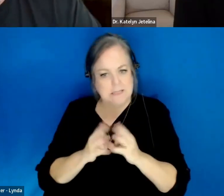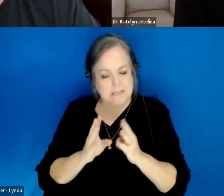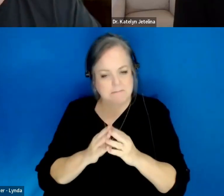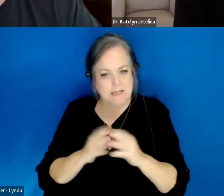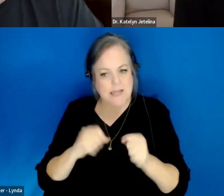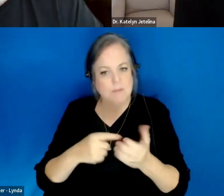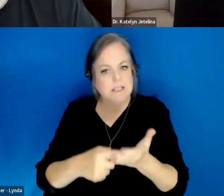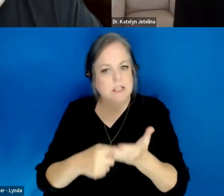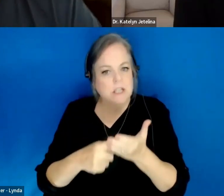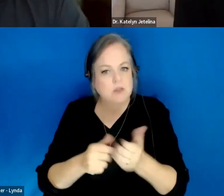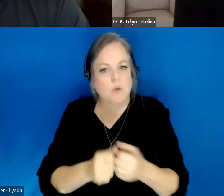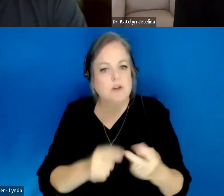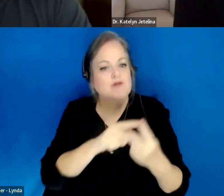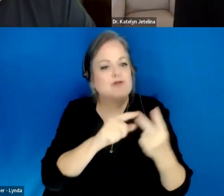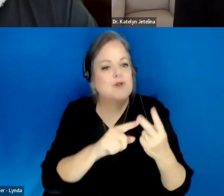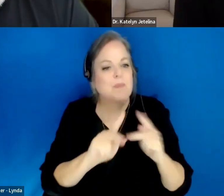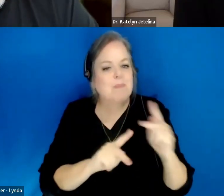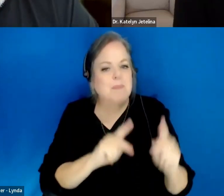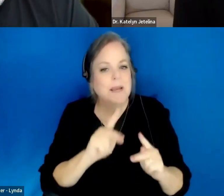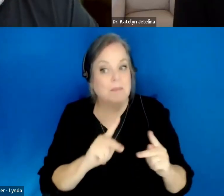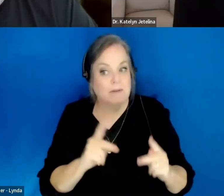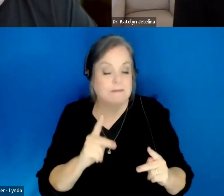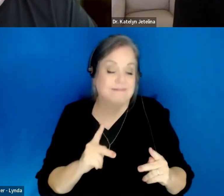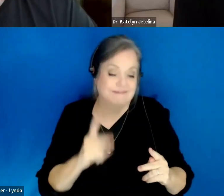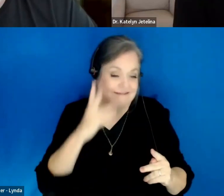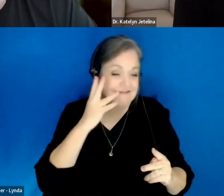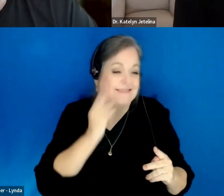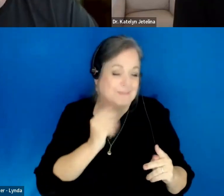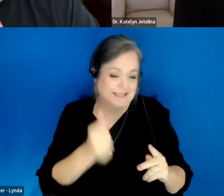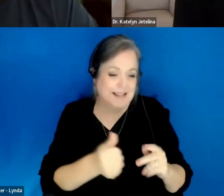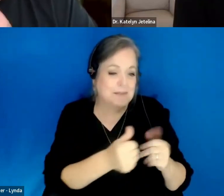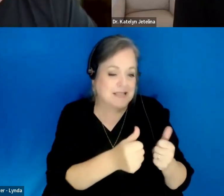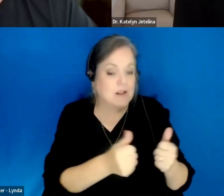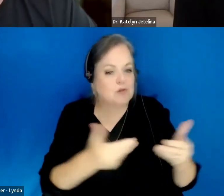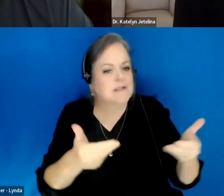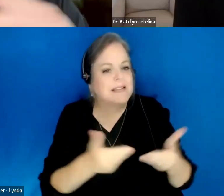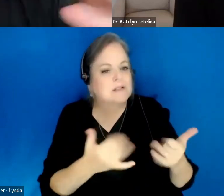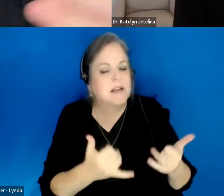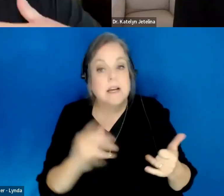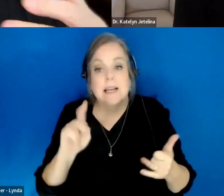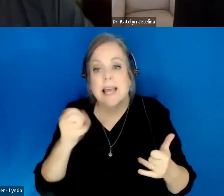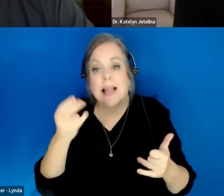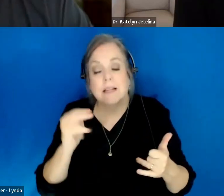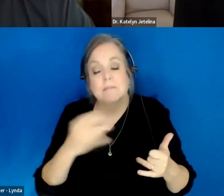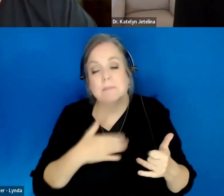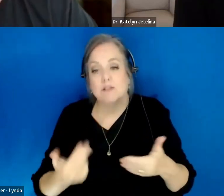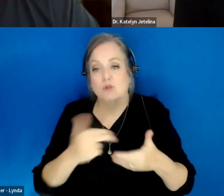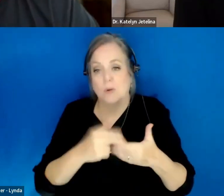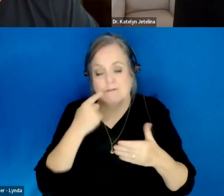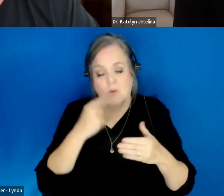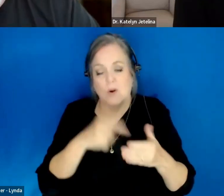a discussion with two people with very much lived experience. So that's what I'd like to introduce right now. Caitlin, please join us and for this conversation